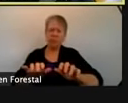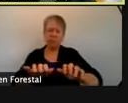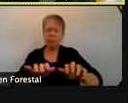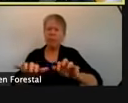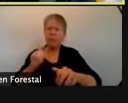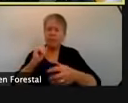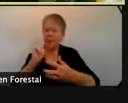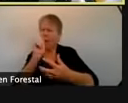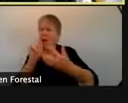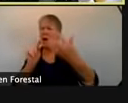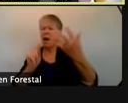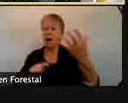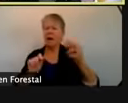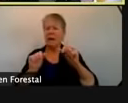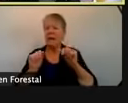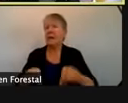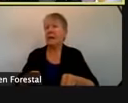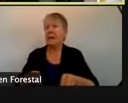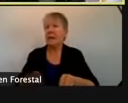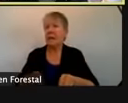user sessions on the